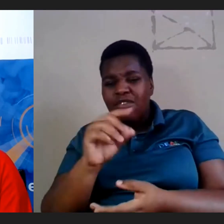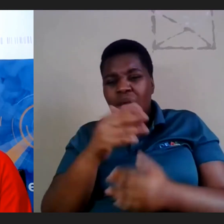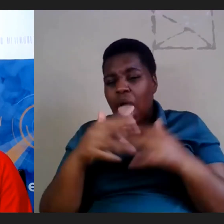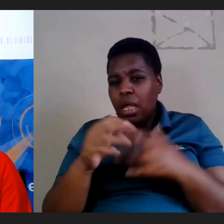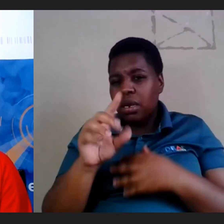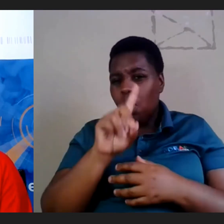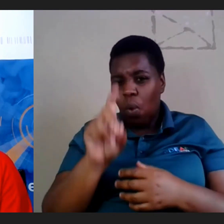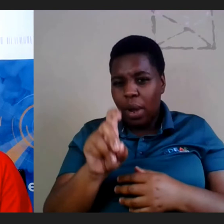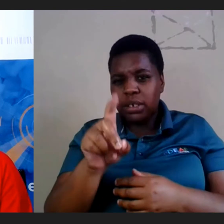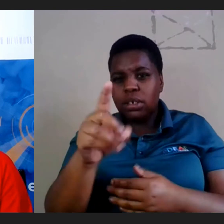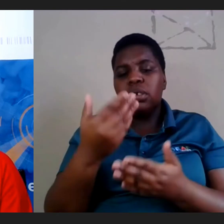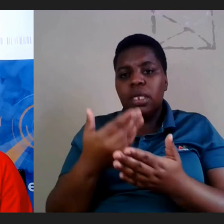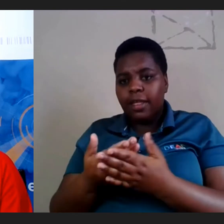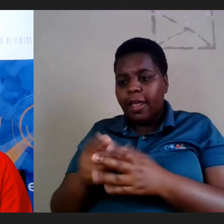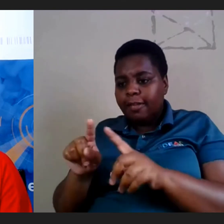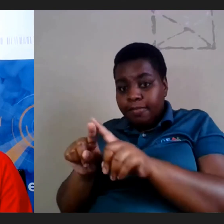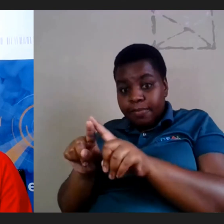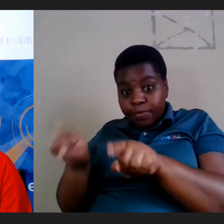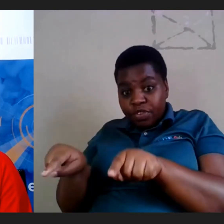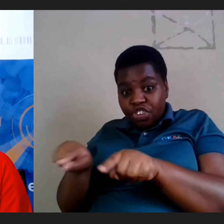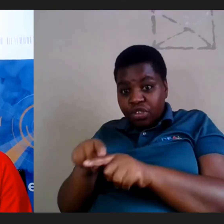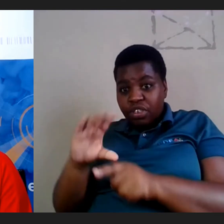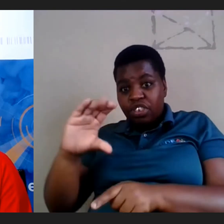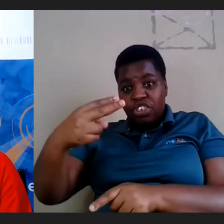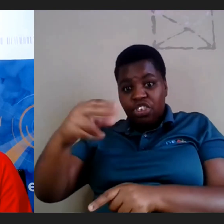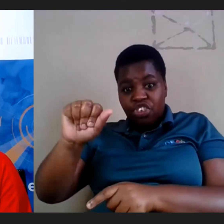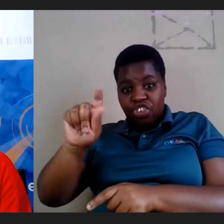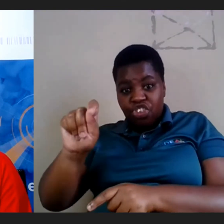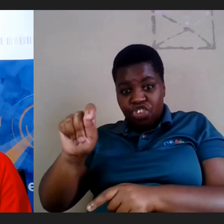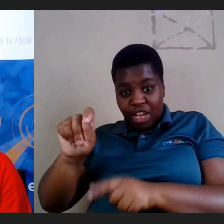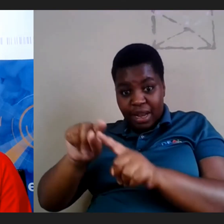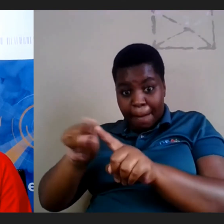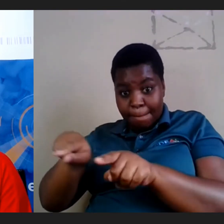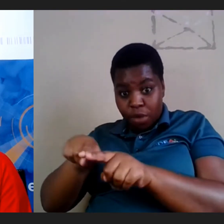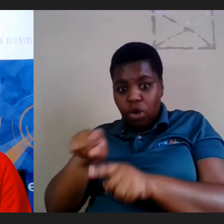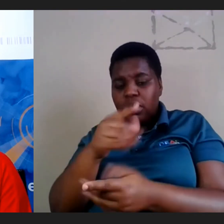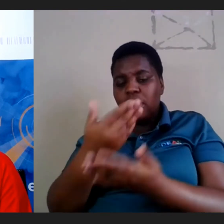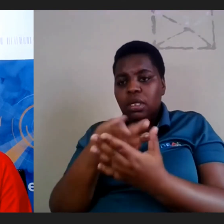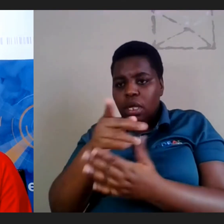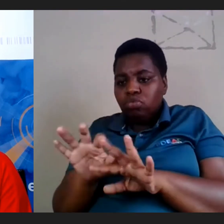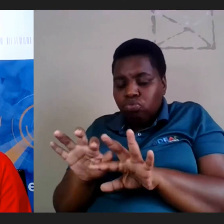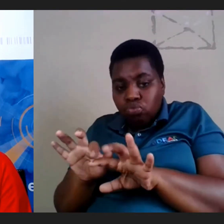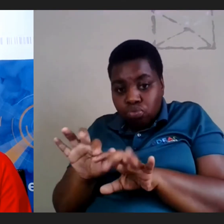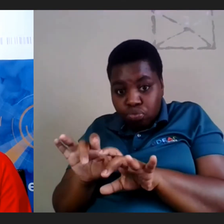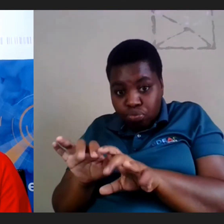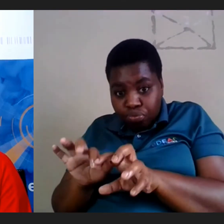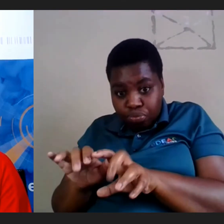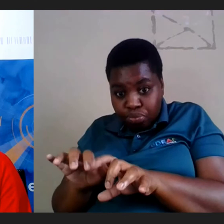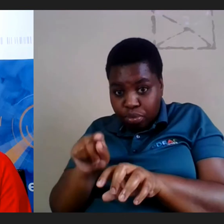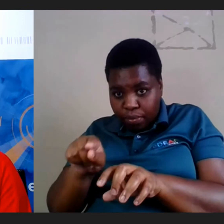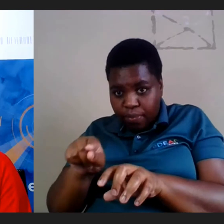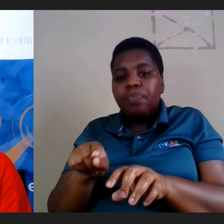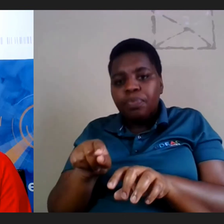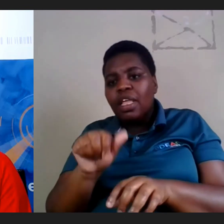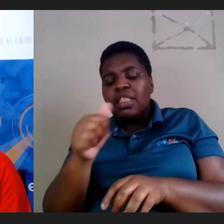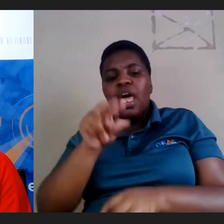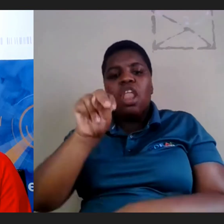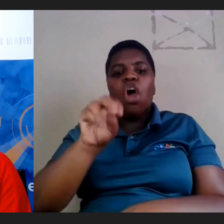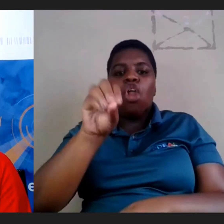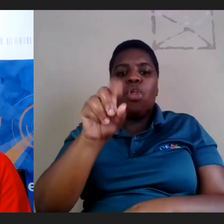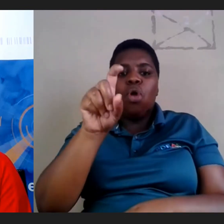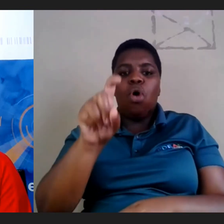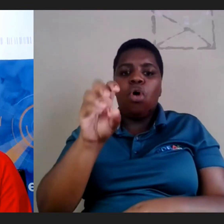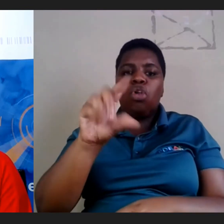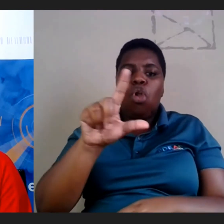So while I'm talking and asking some questions, you can just raise your hand or just type them on the